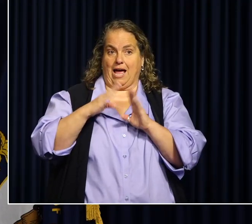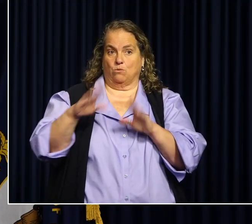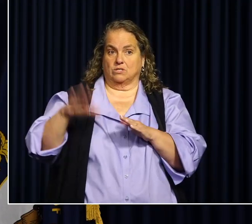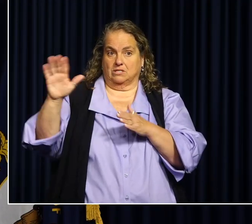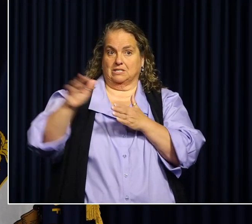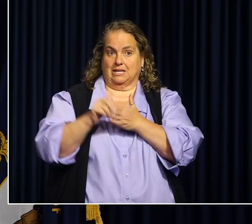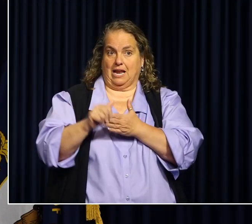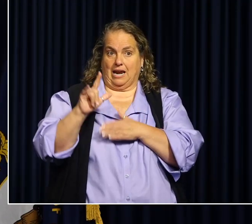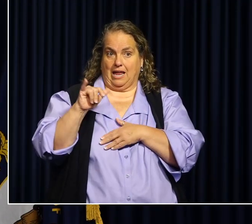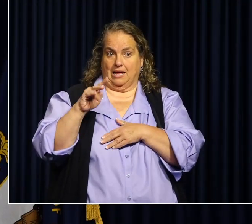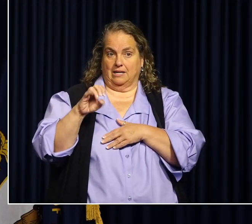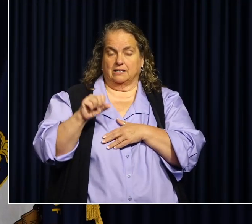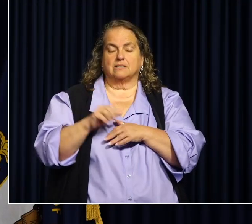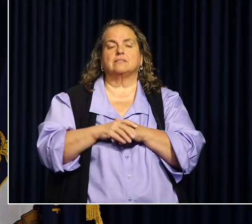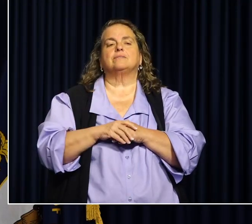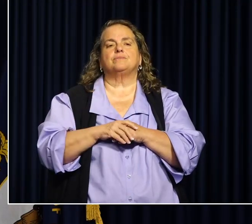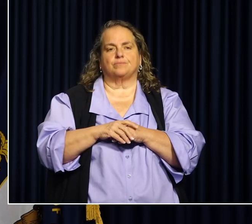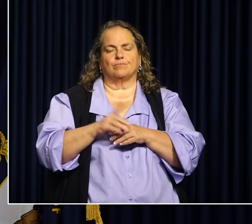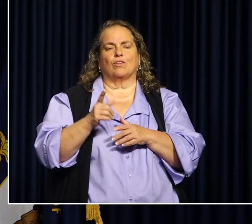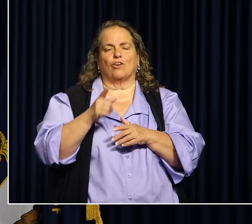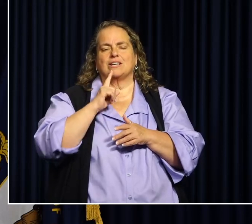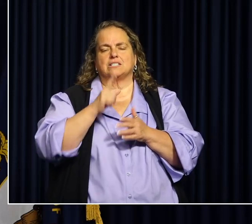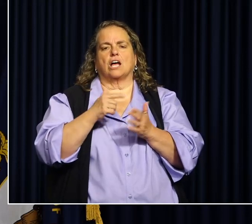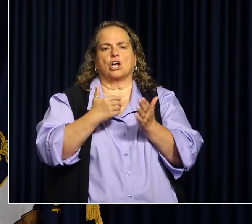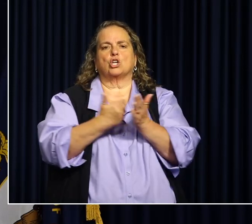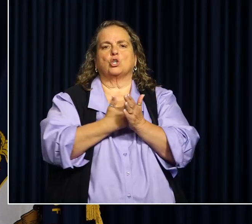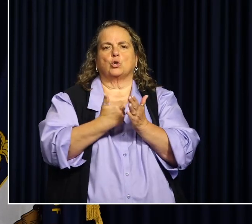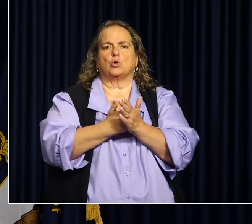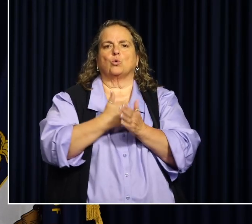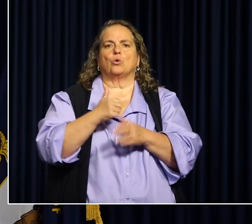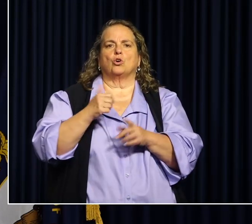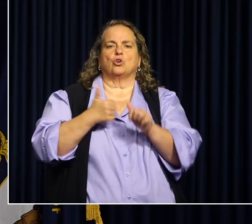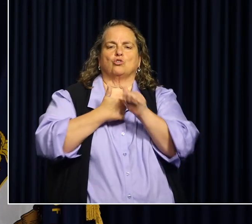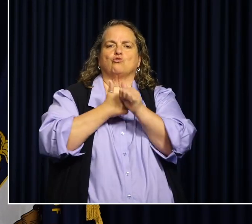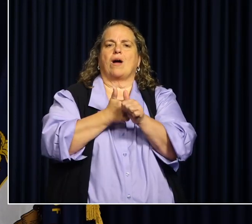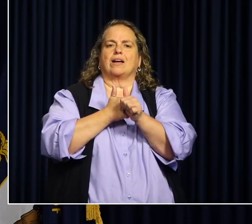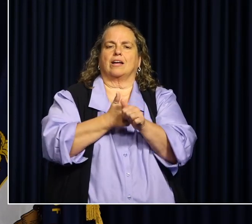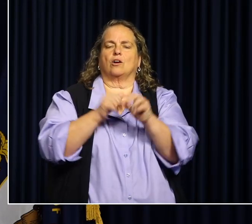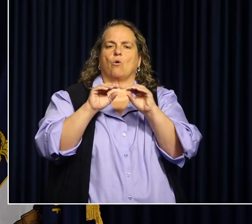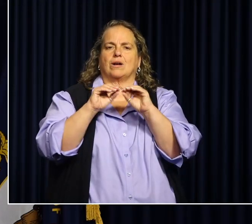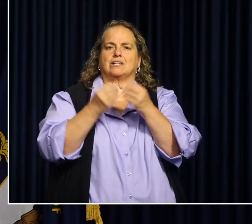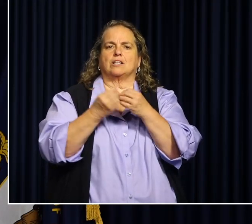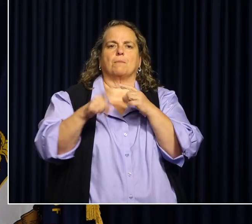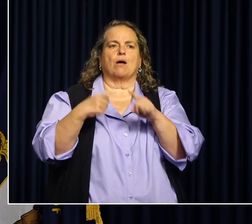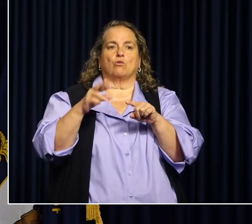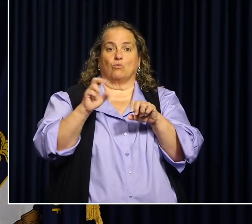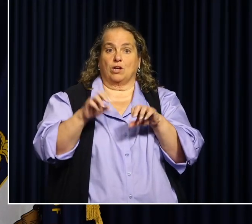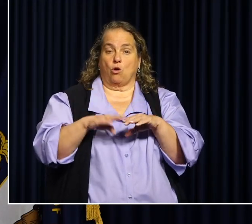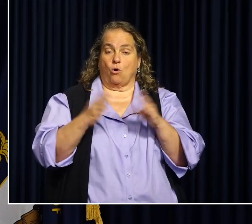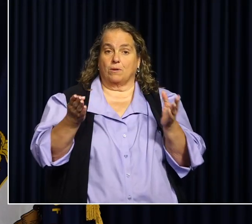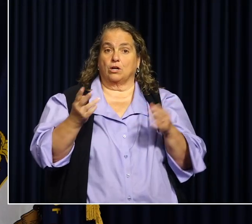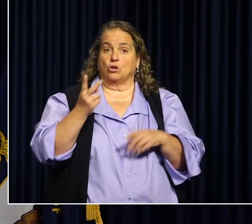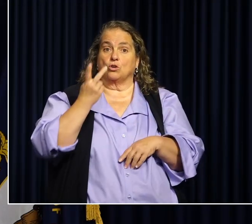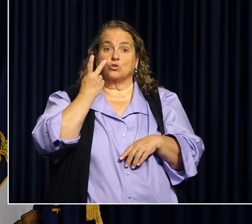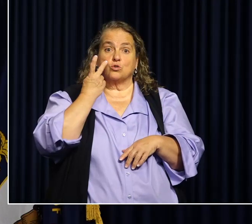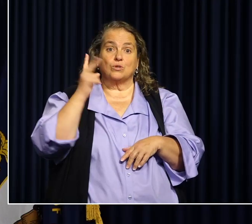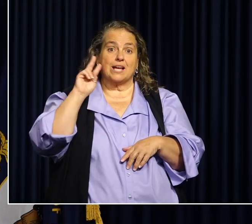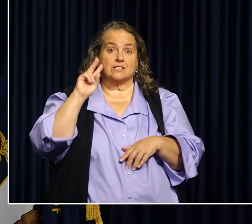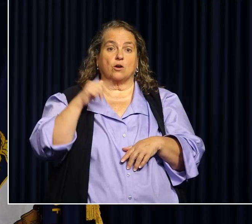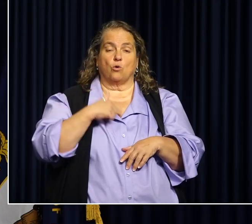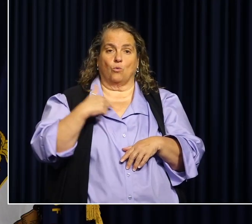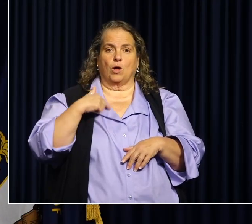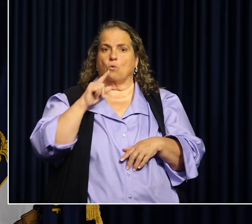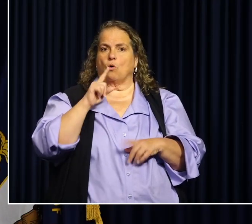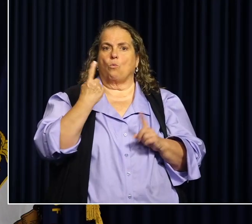on a new daily but tracking organization about reopening. 2 days ago, we were one